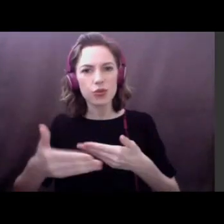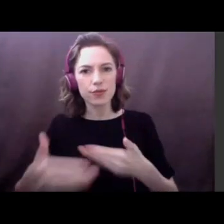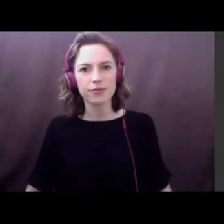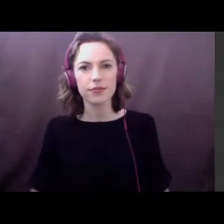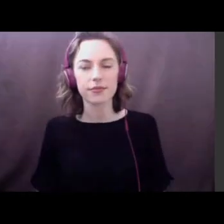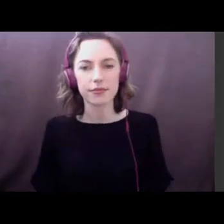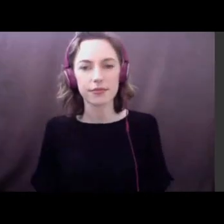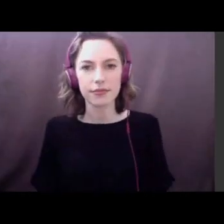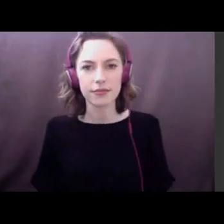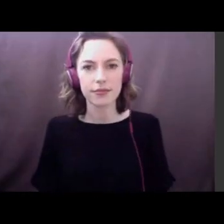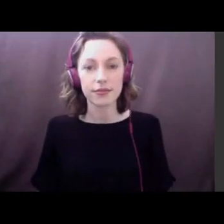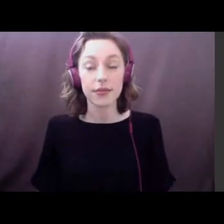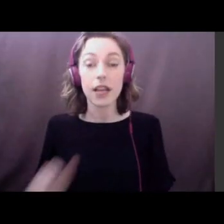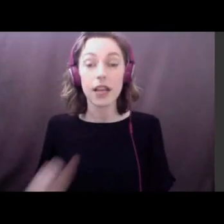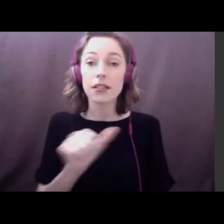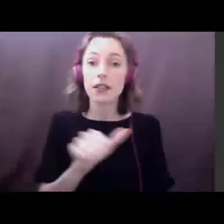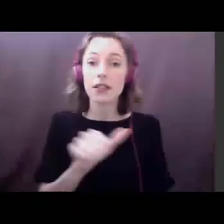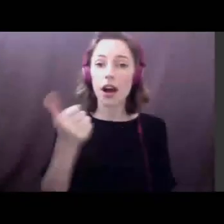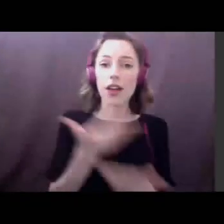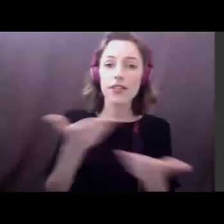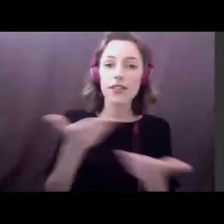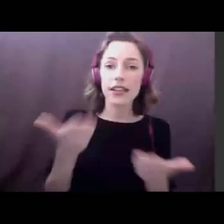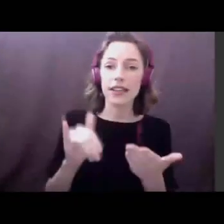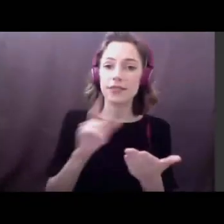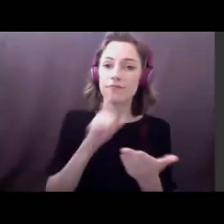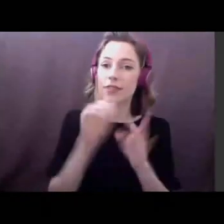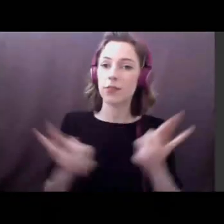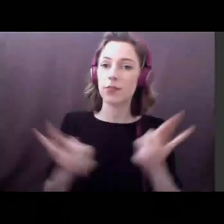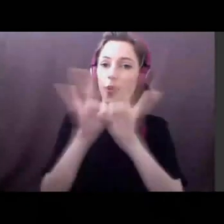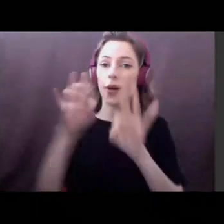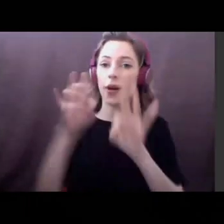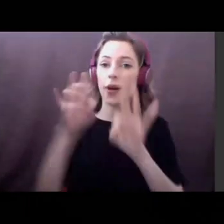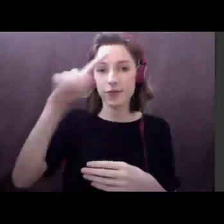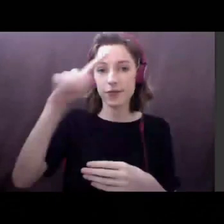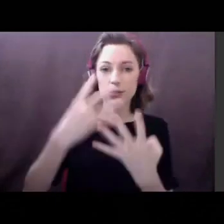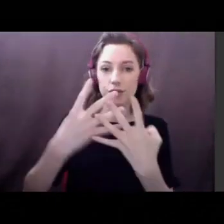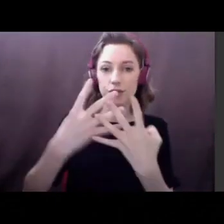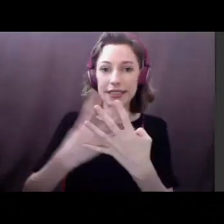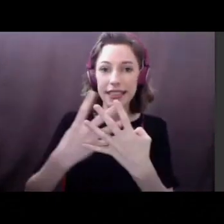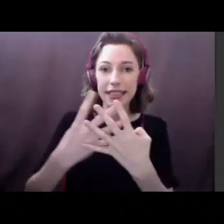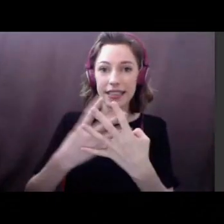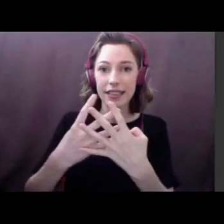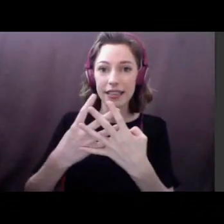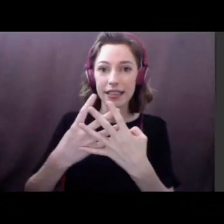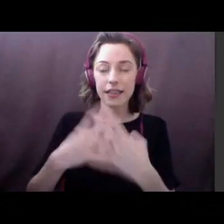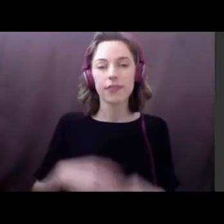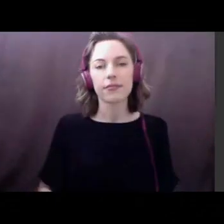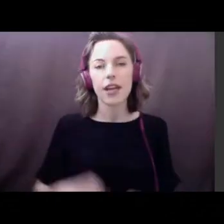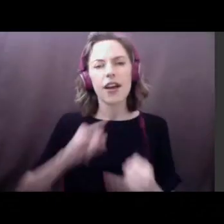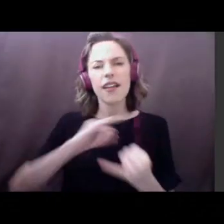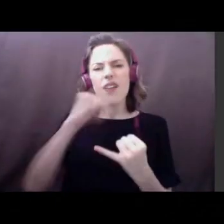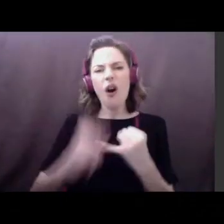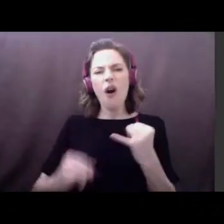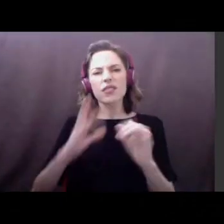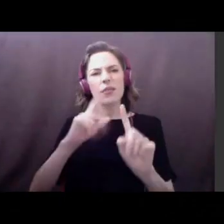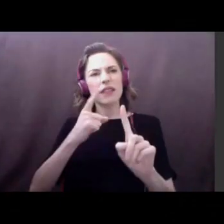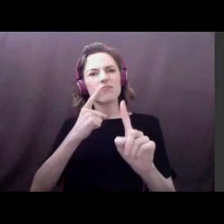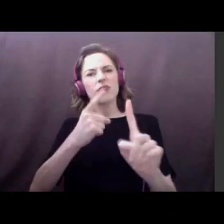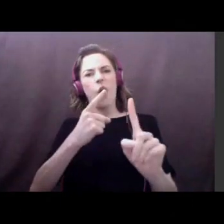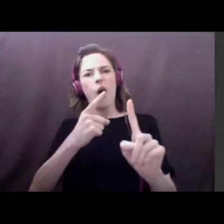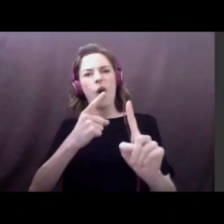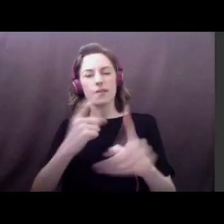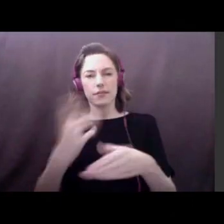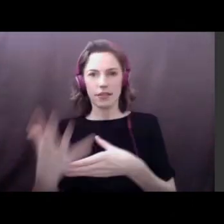inclusive education. So the last thing we would want is for screening or testing to become a justification for segregation